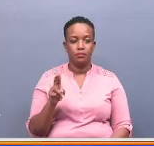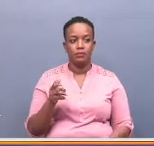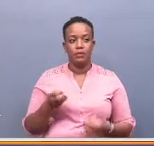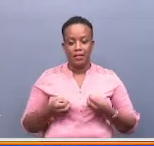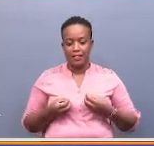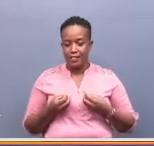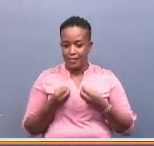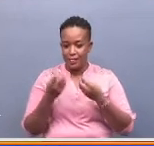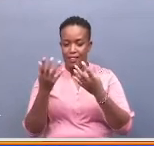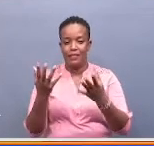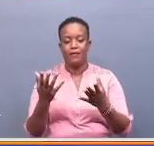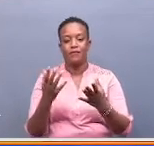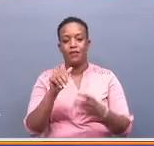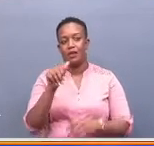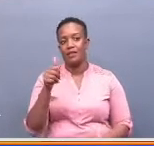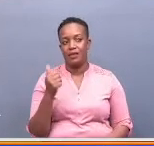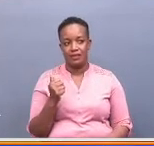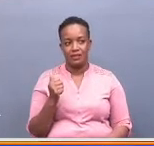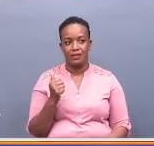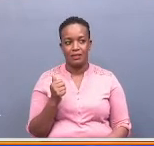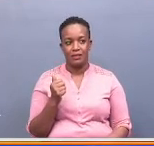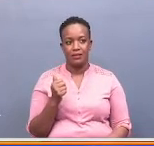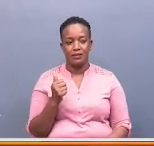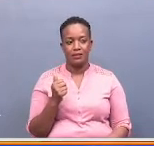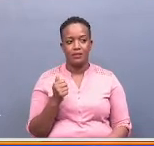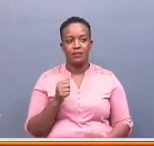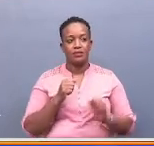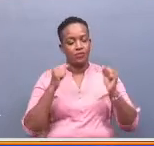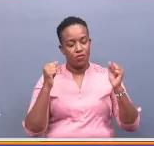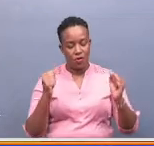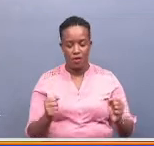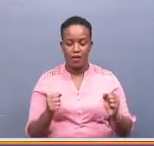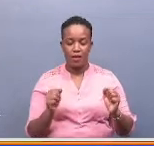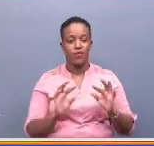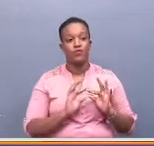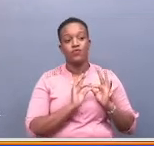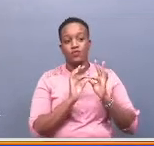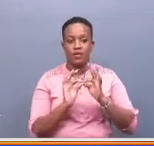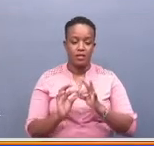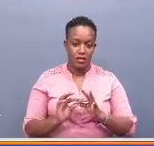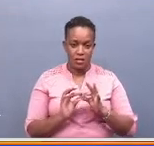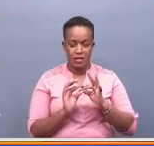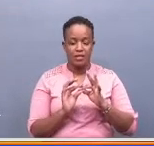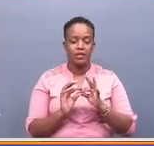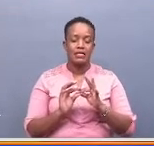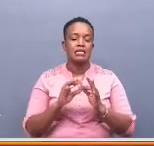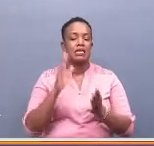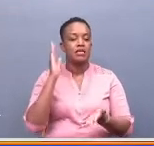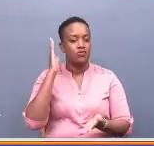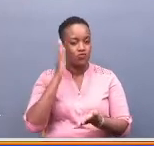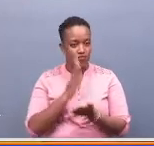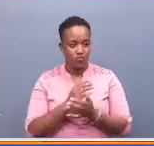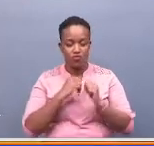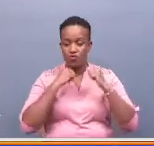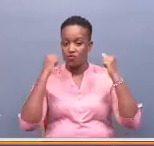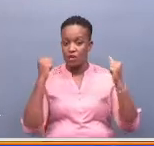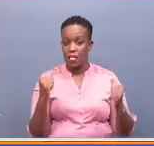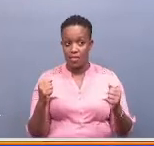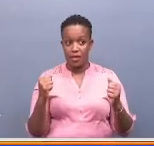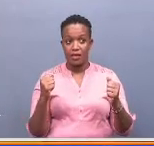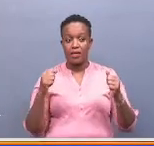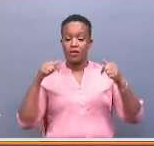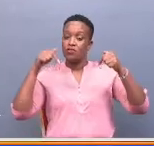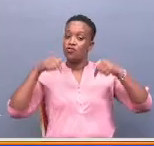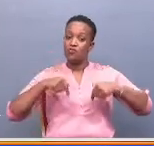Sacrificing for others is even stronger. Unity is a real strength. And today